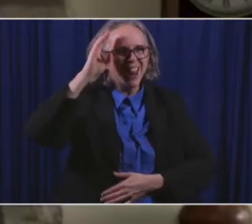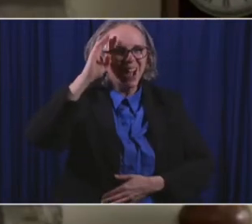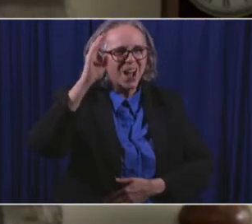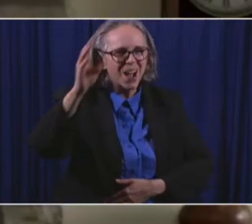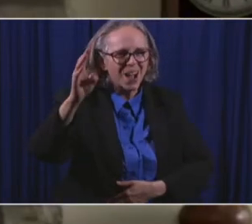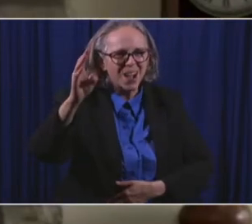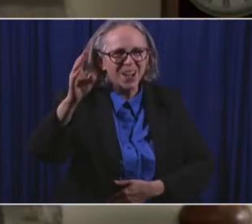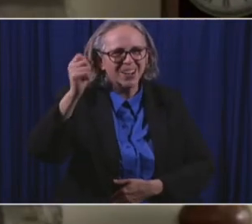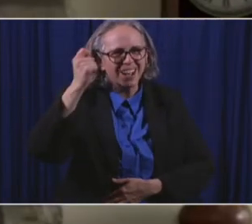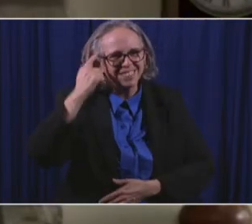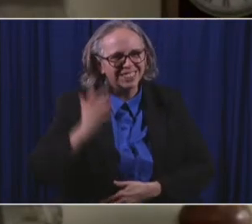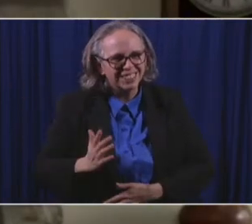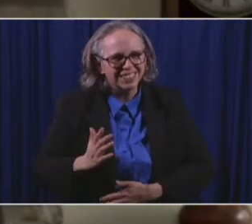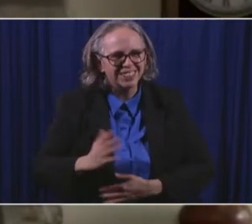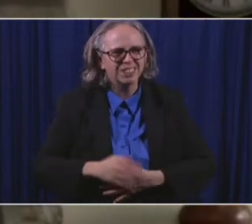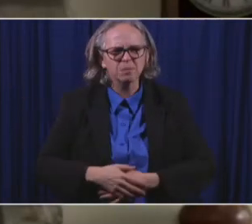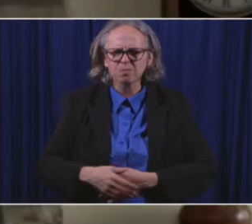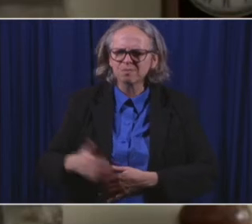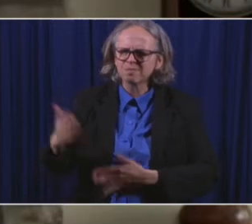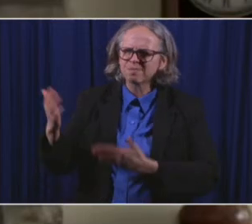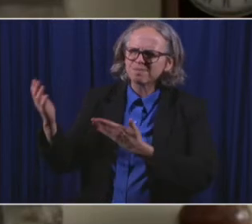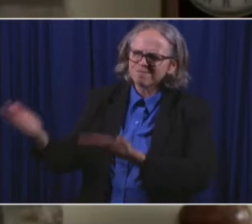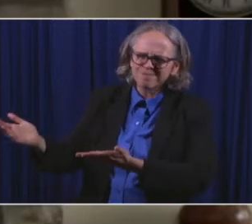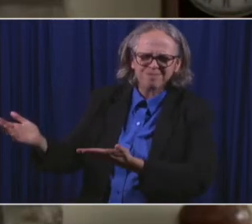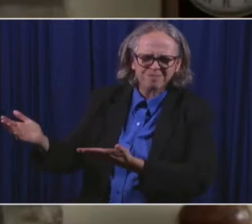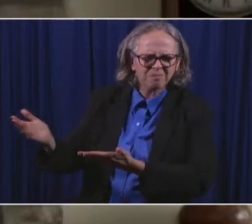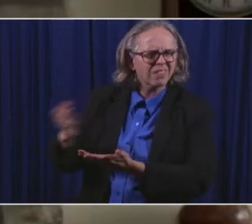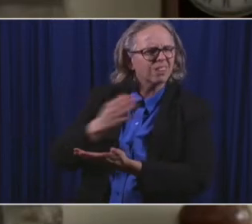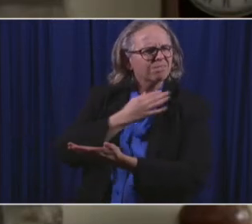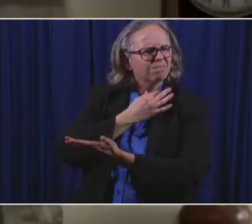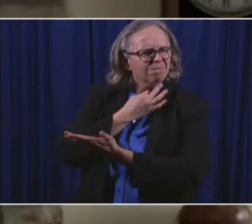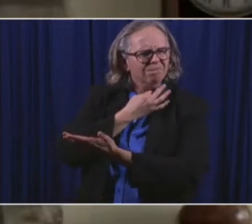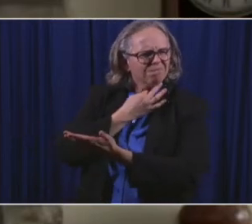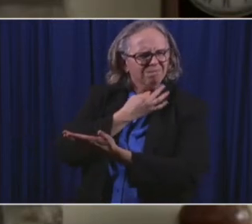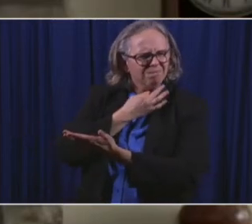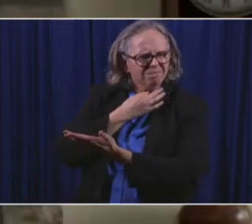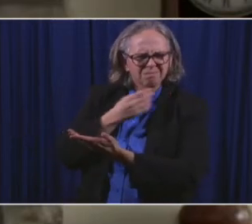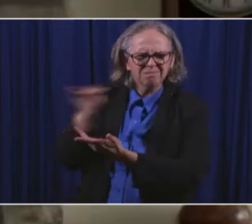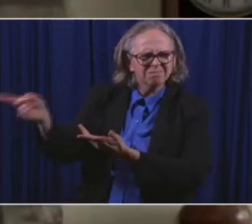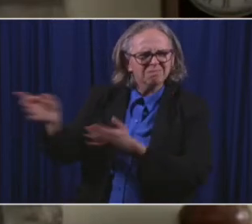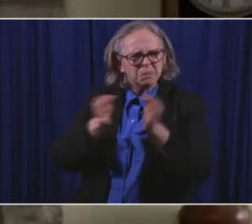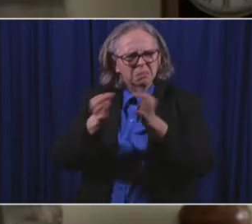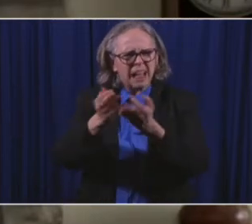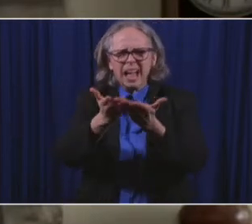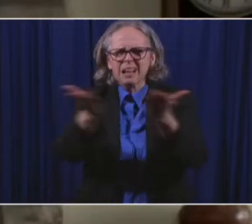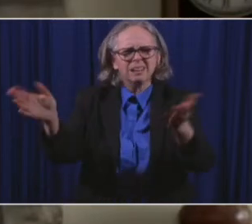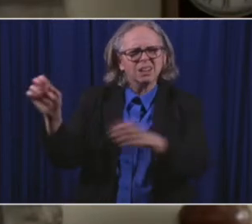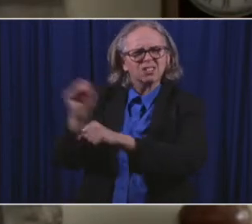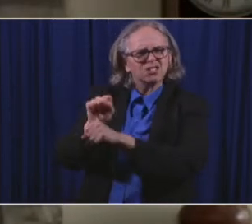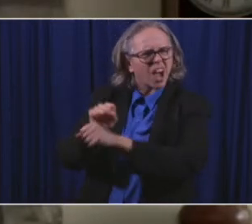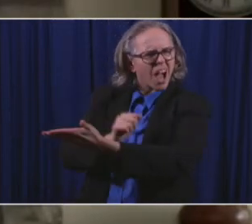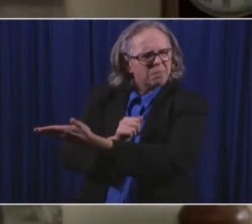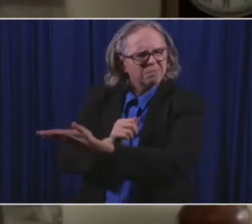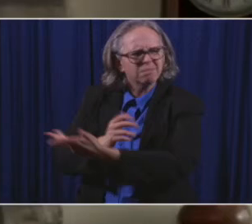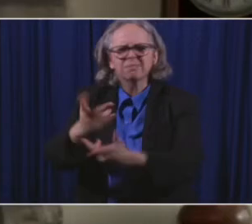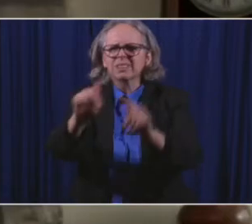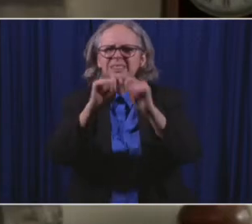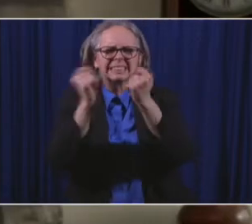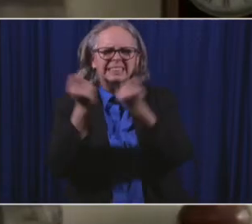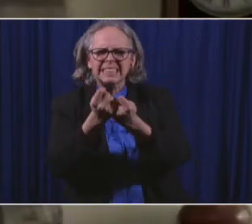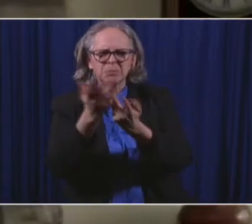us, take us inside. Tell us what you do. Tell us what your team does, and what are you seeing every